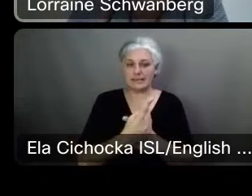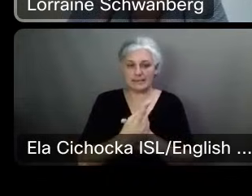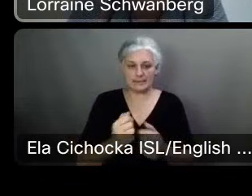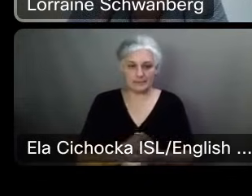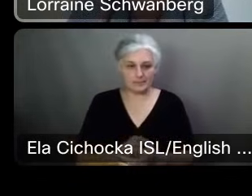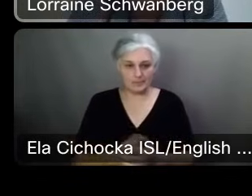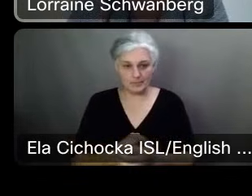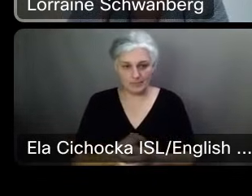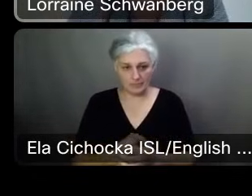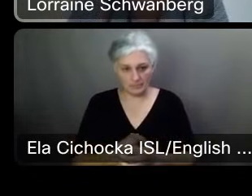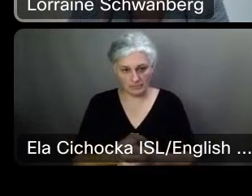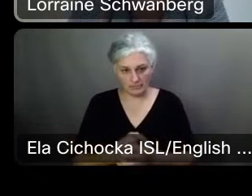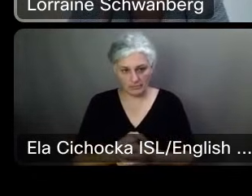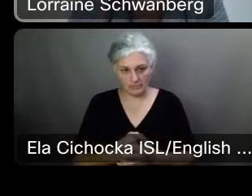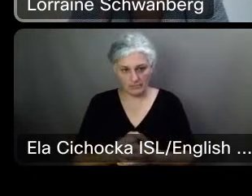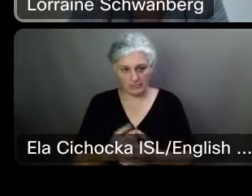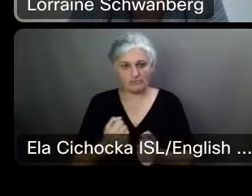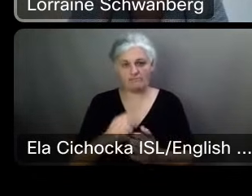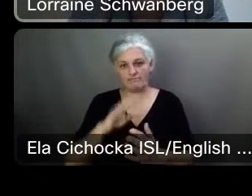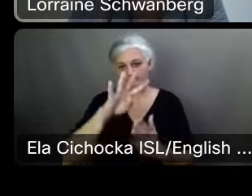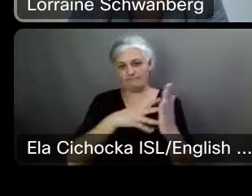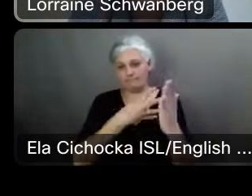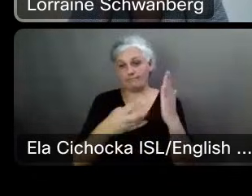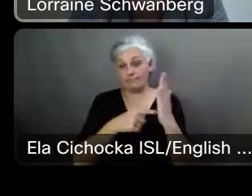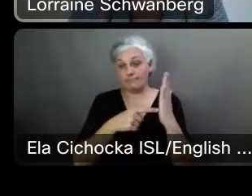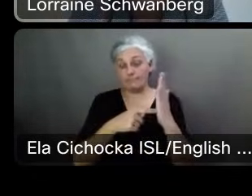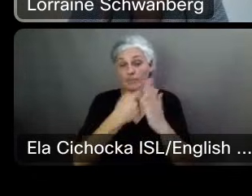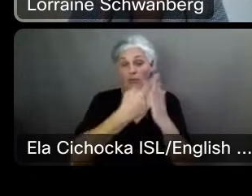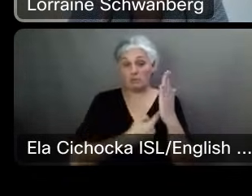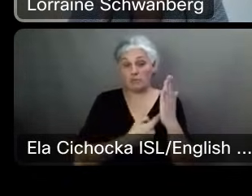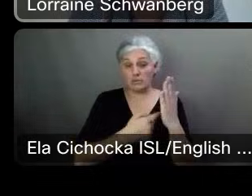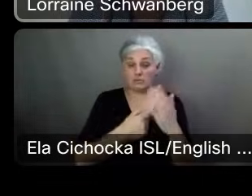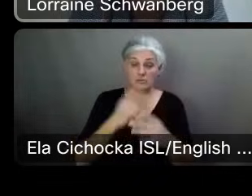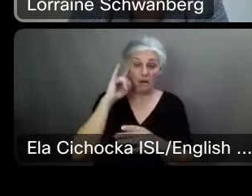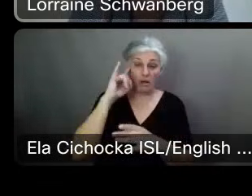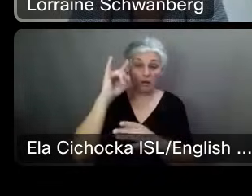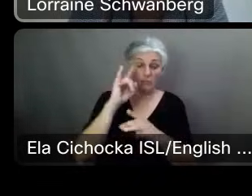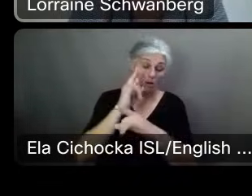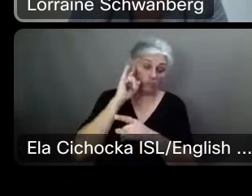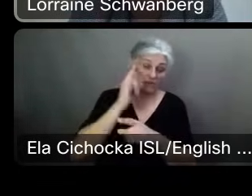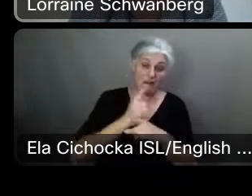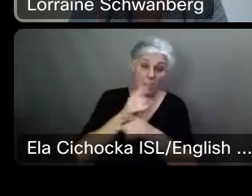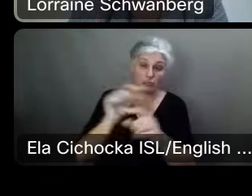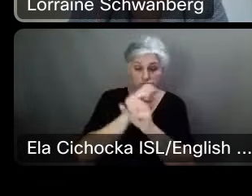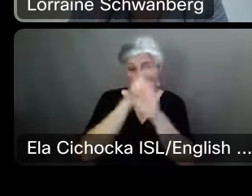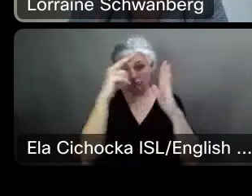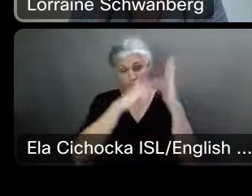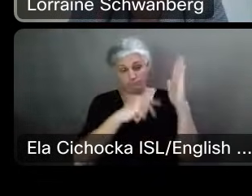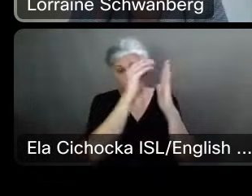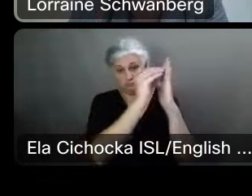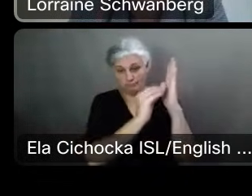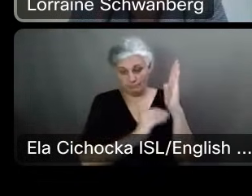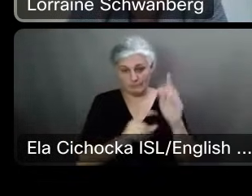And we have some nice graphs within the policy that will hopefully help you with regards to that as well. Okay.